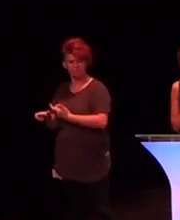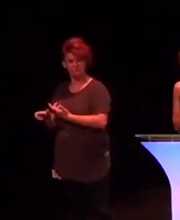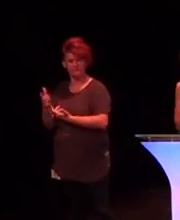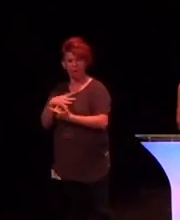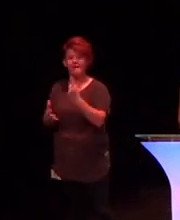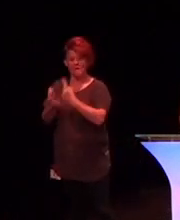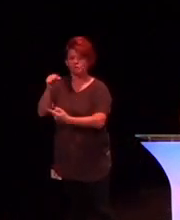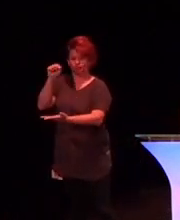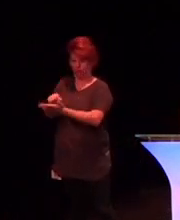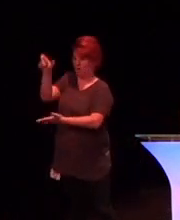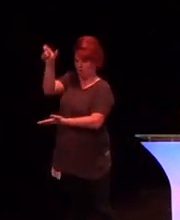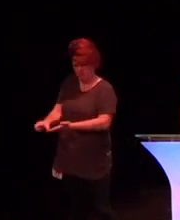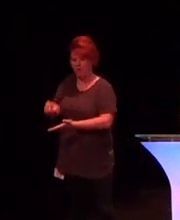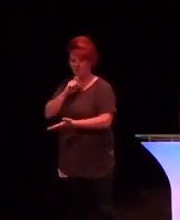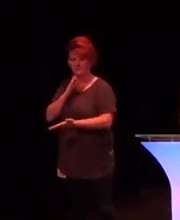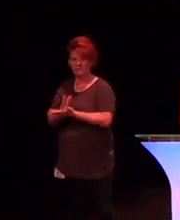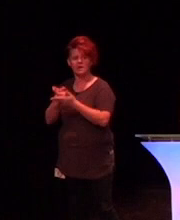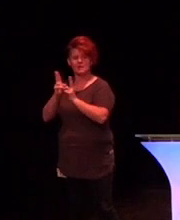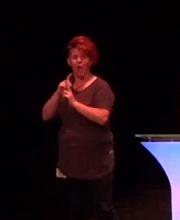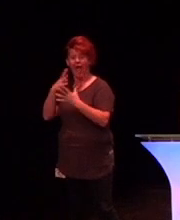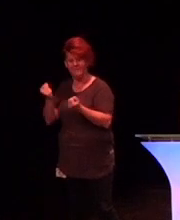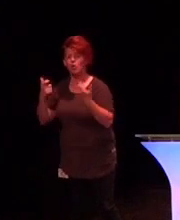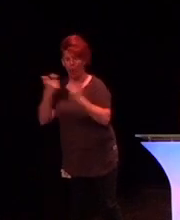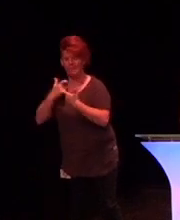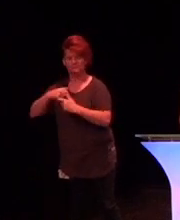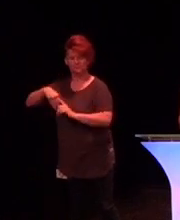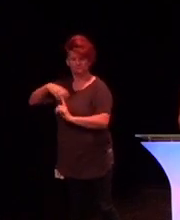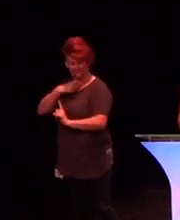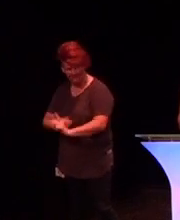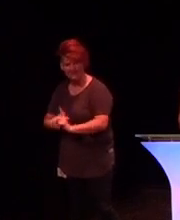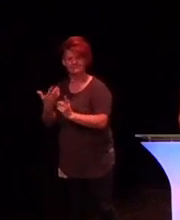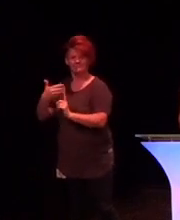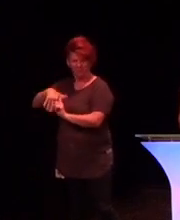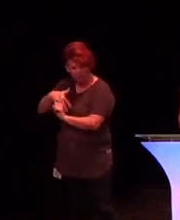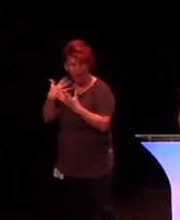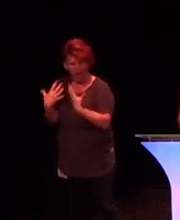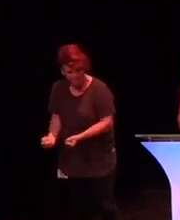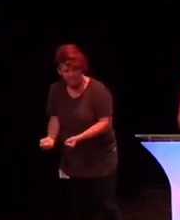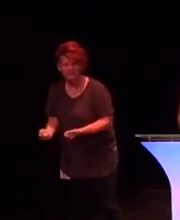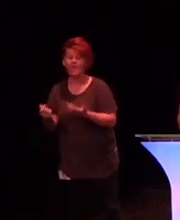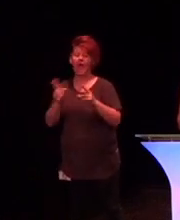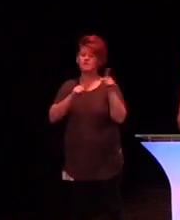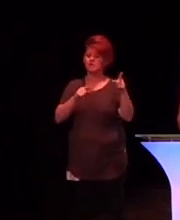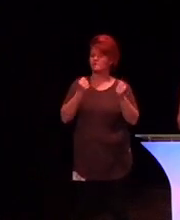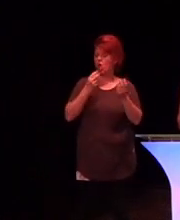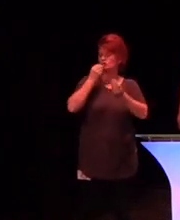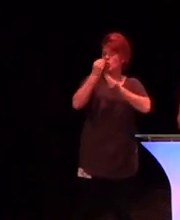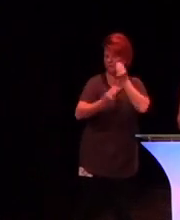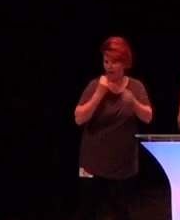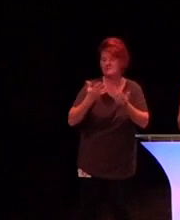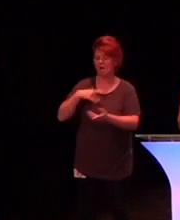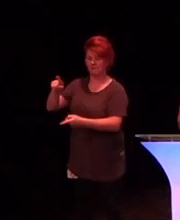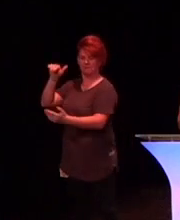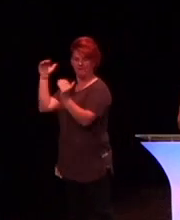comic play, don't have a very serious person, someone that can actually interpret and has that comedic skills and identity